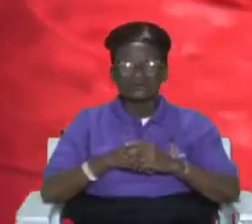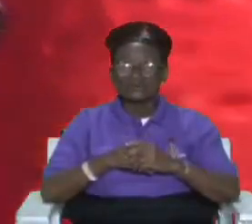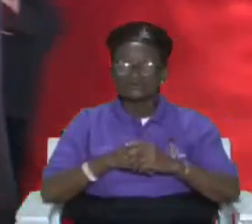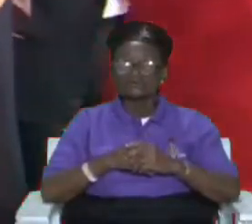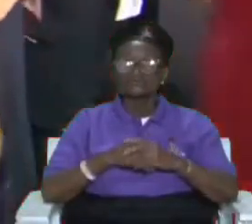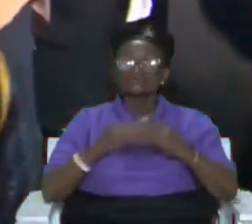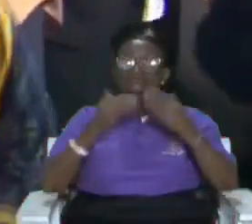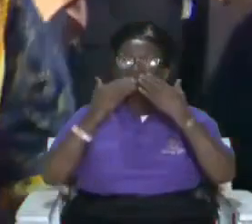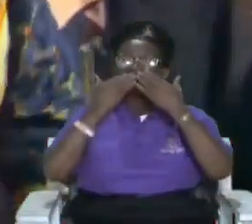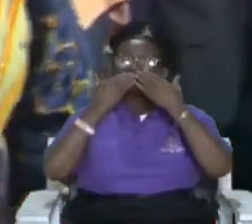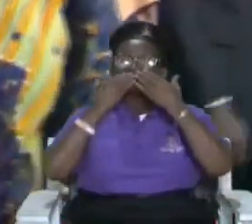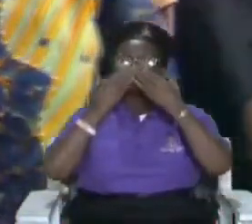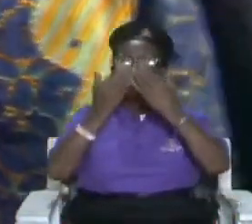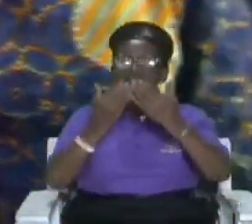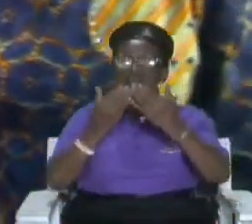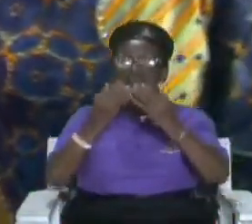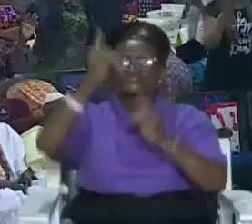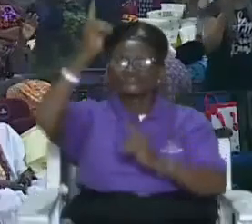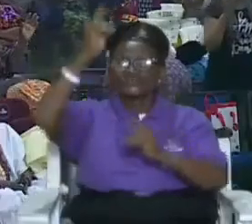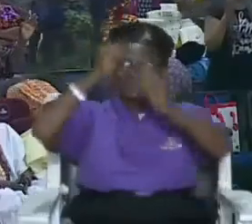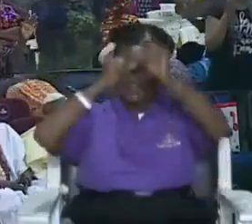Thank you, Father.